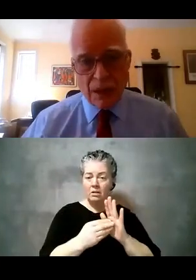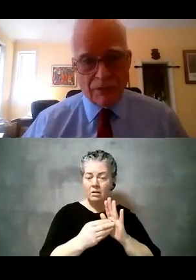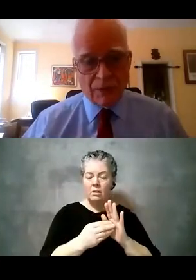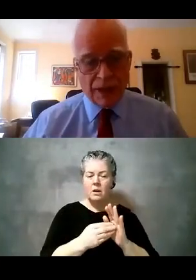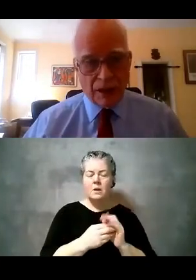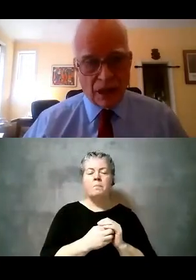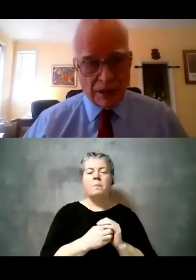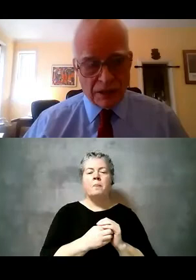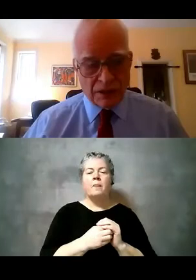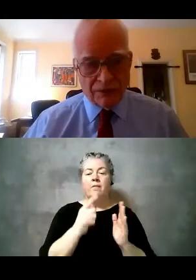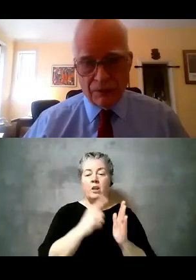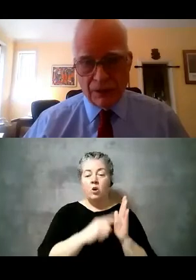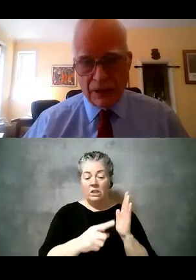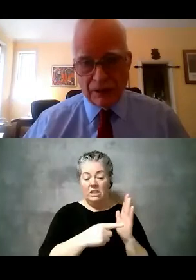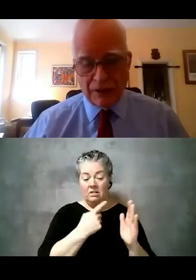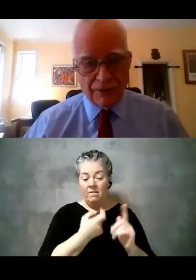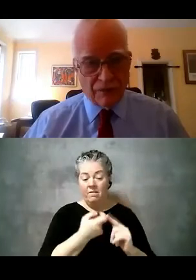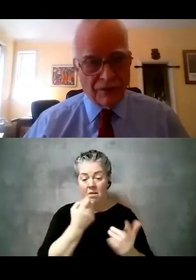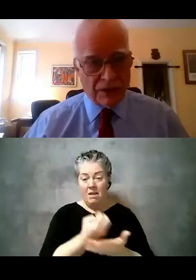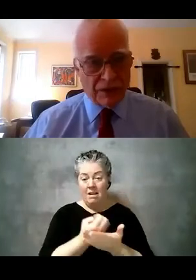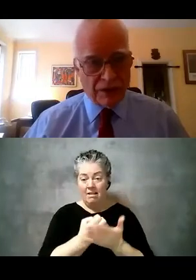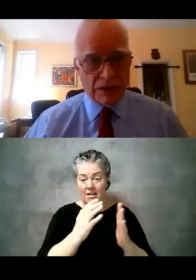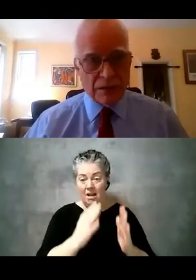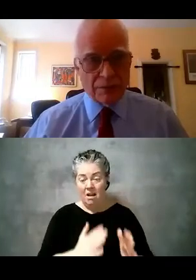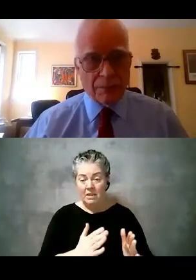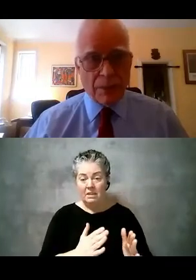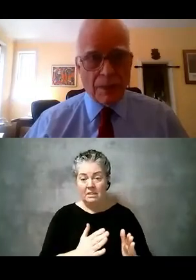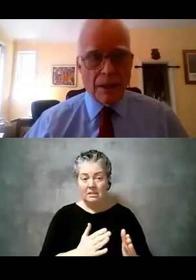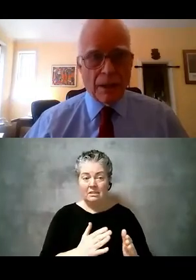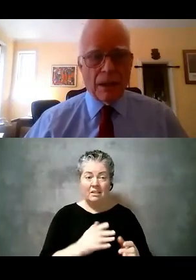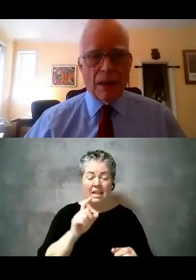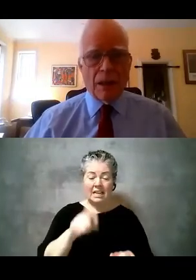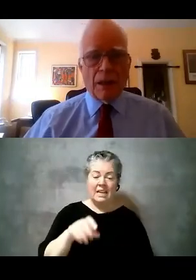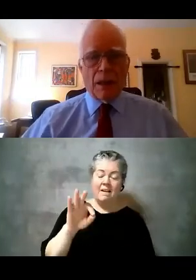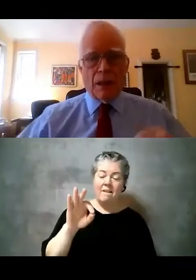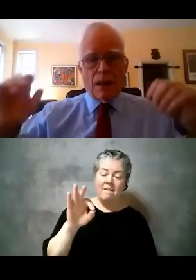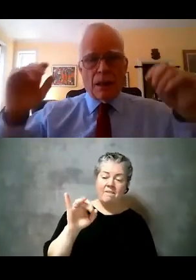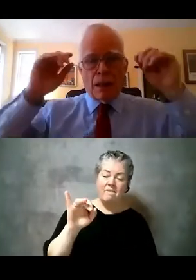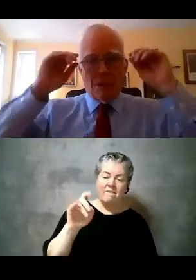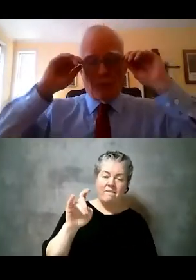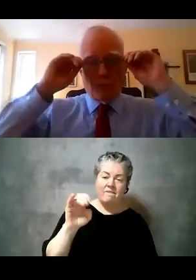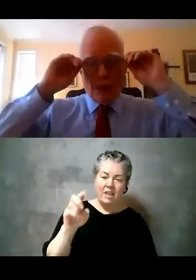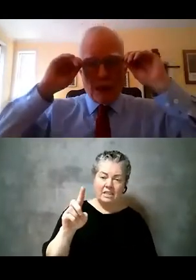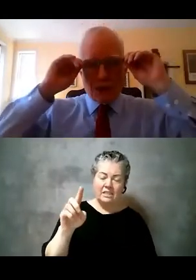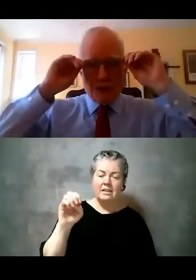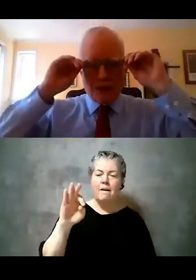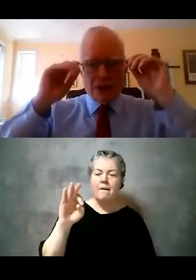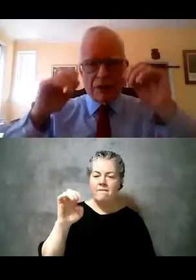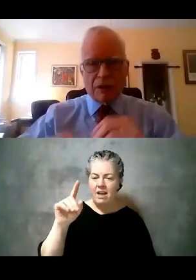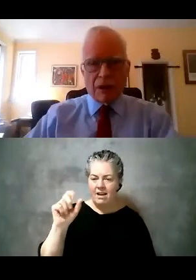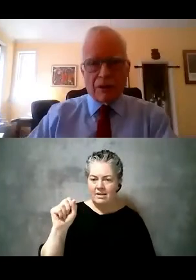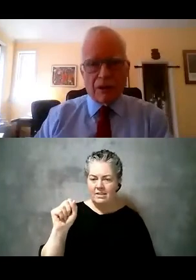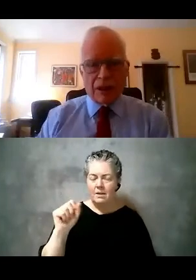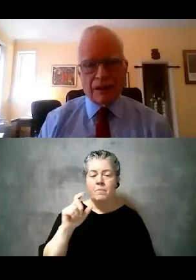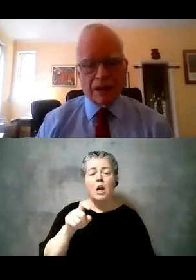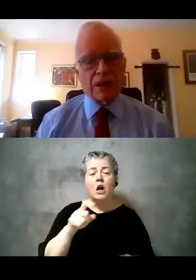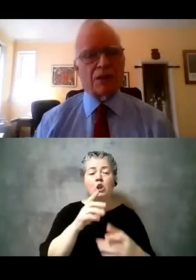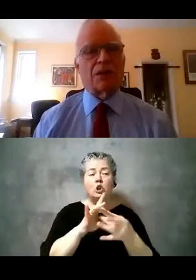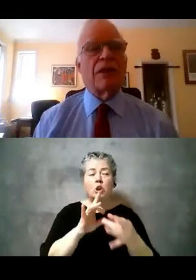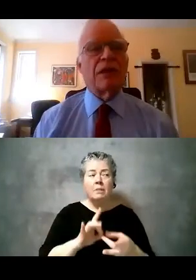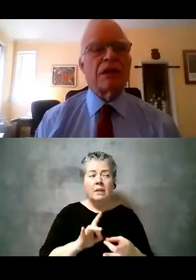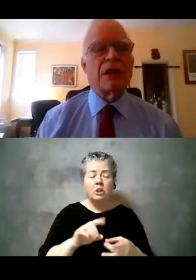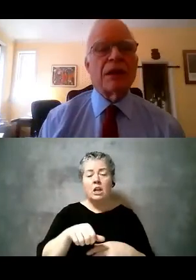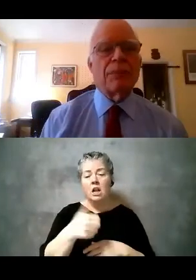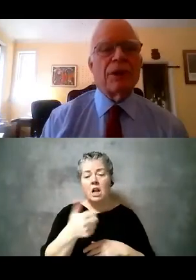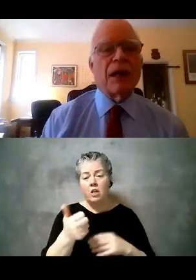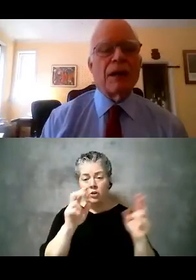criticism from economics of needing to have the fixed effects. I should mention another analytic